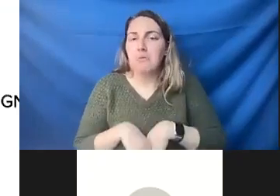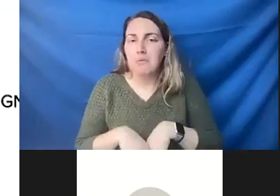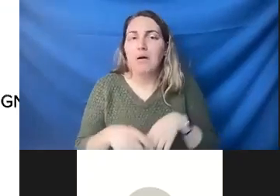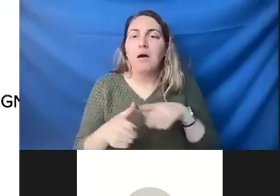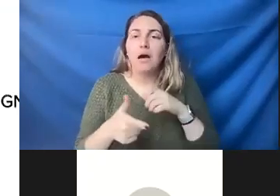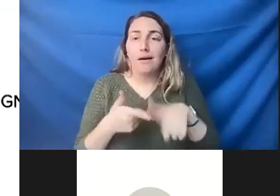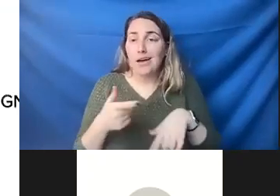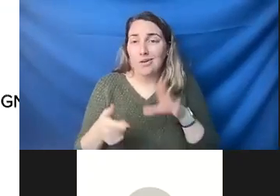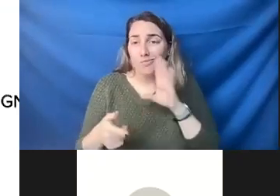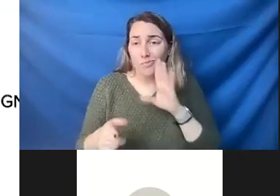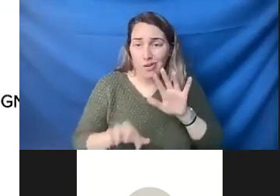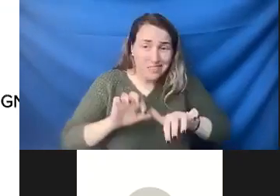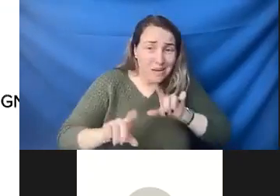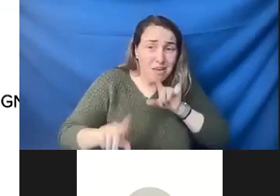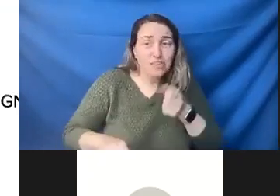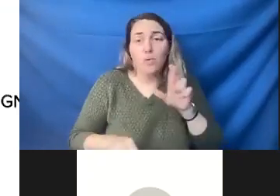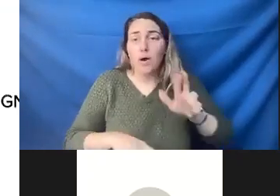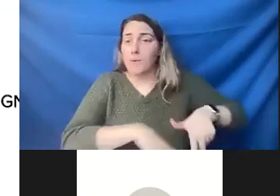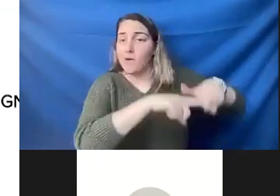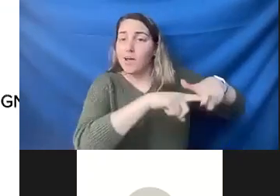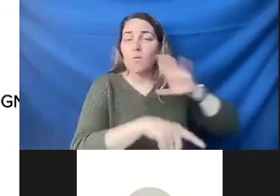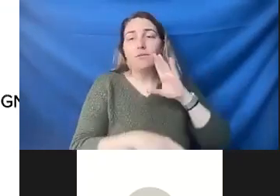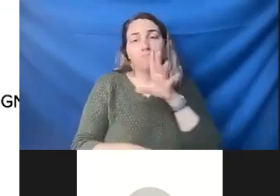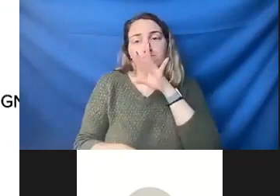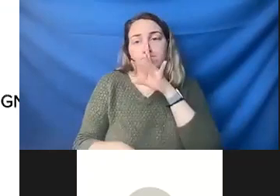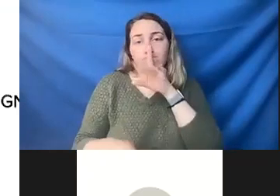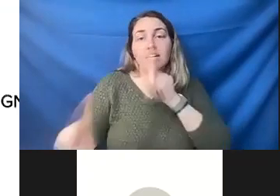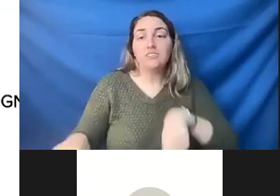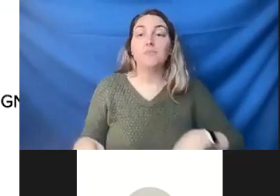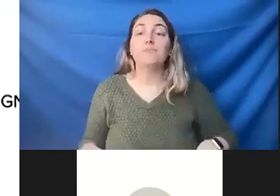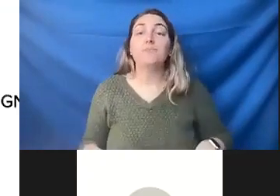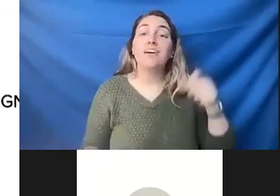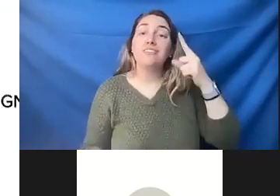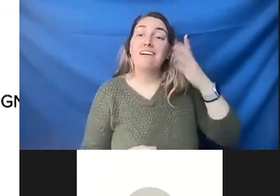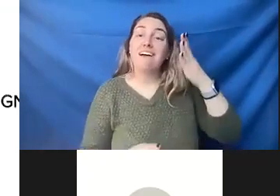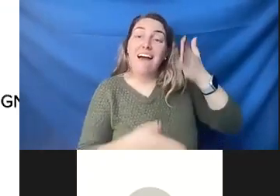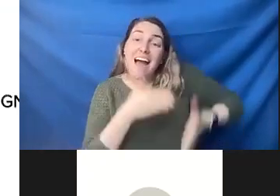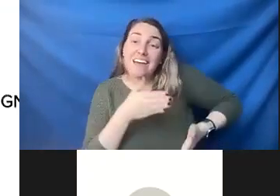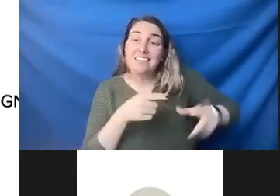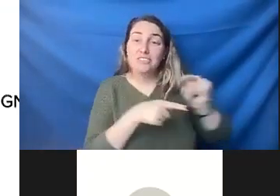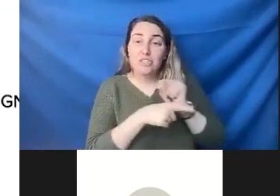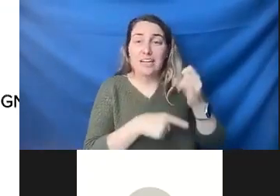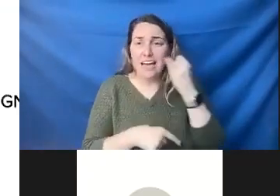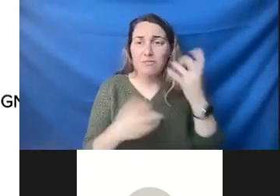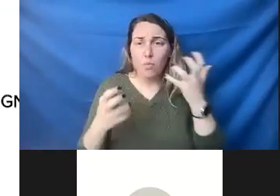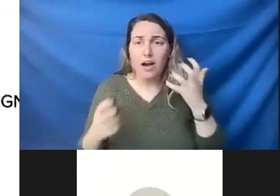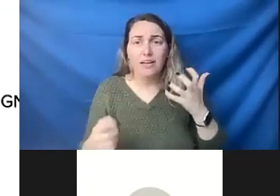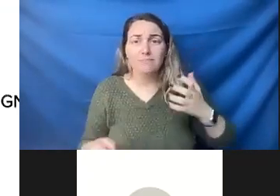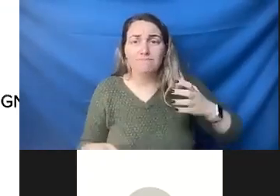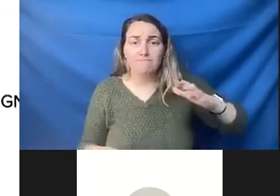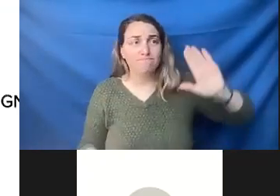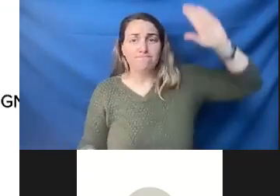the breaks. And then at the end of the training, if you raise your hand and want to be unmuted to ask your question